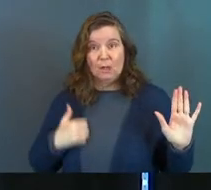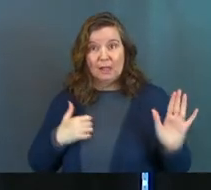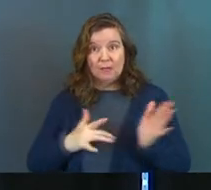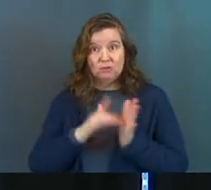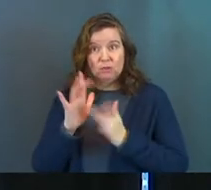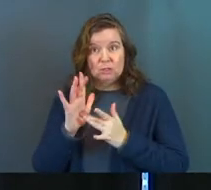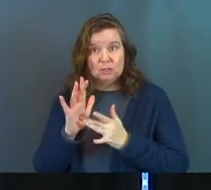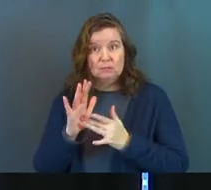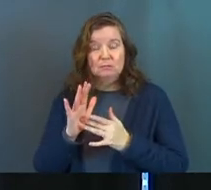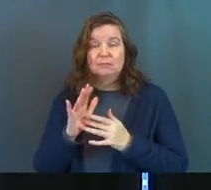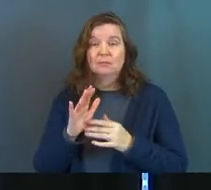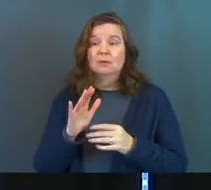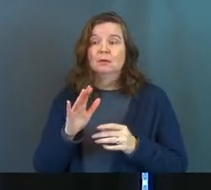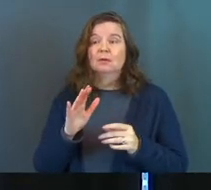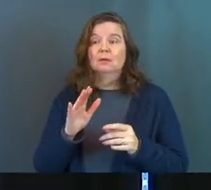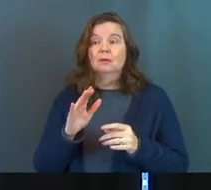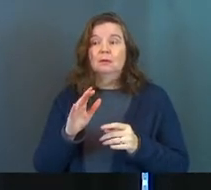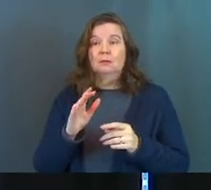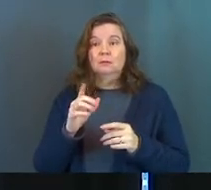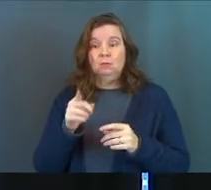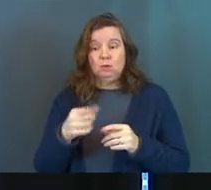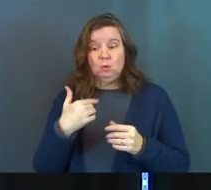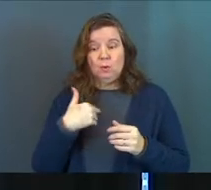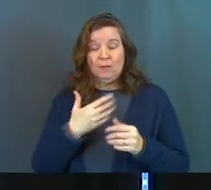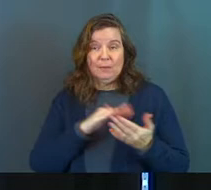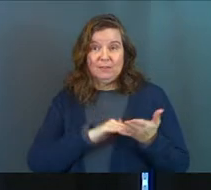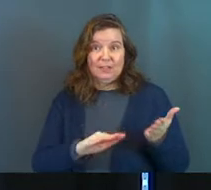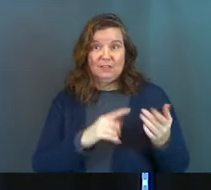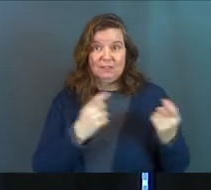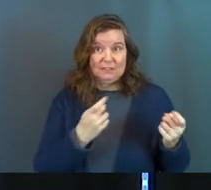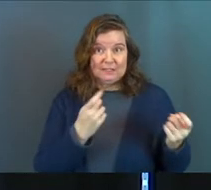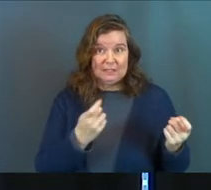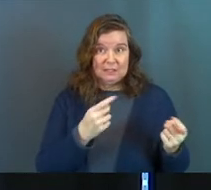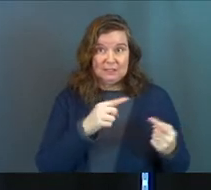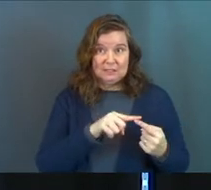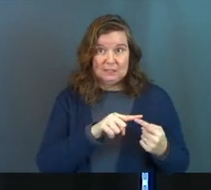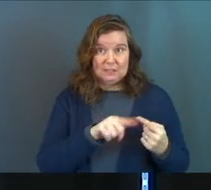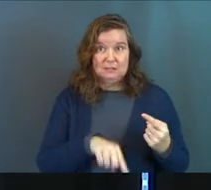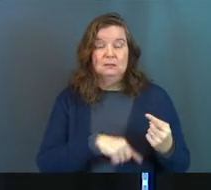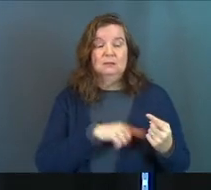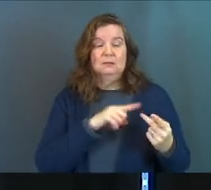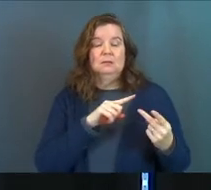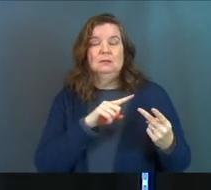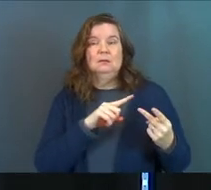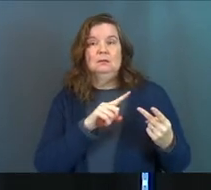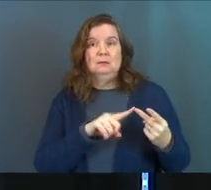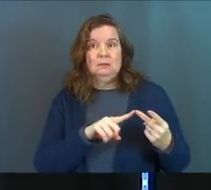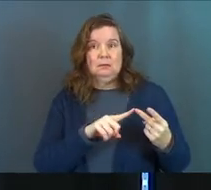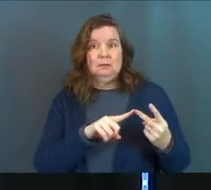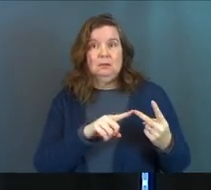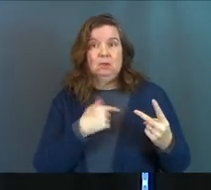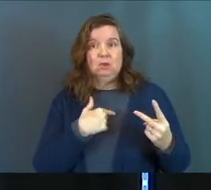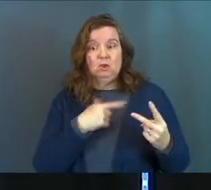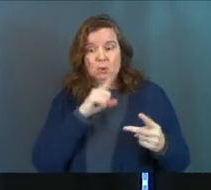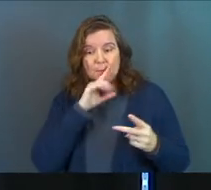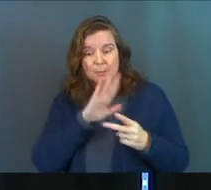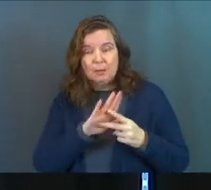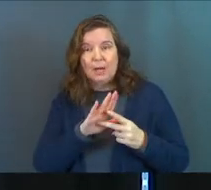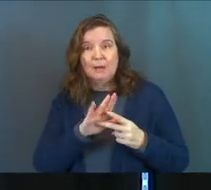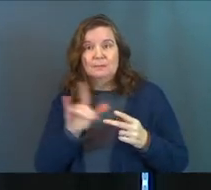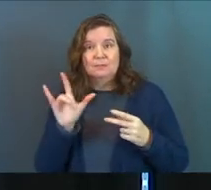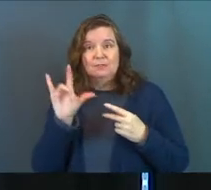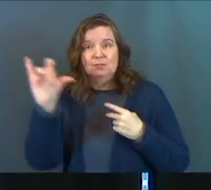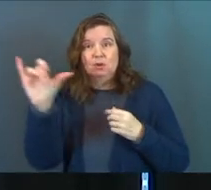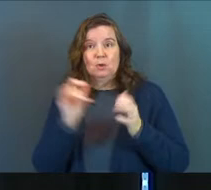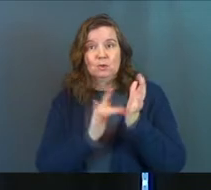to Jesus Christ, not only have you been forgiven of your sins, not only have you been promised eternity